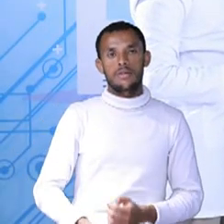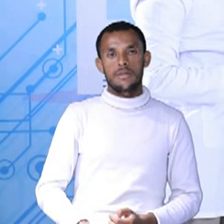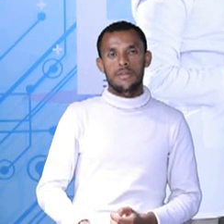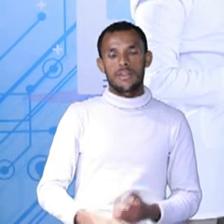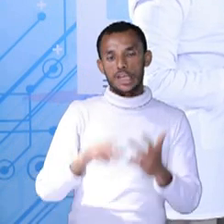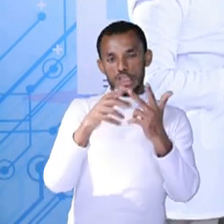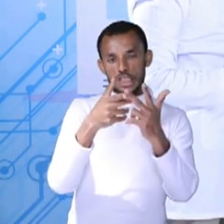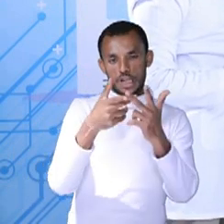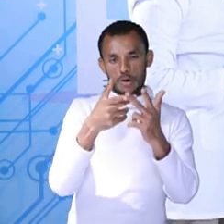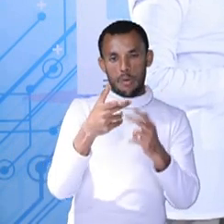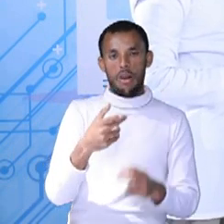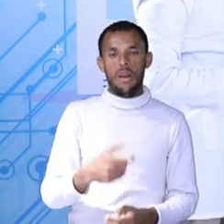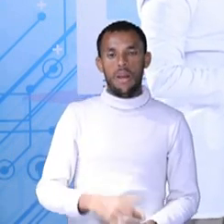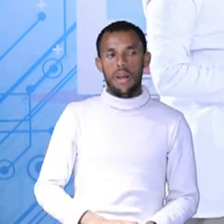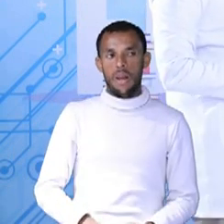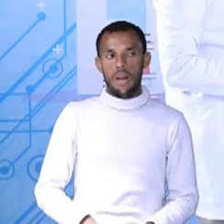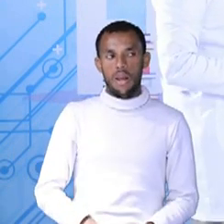the third one,